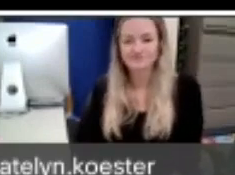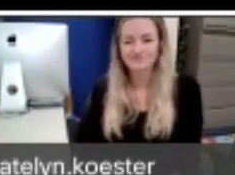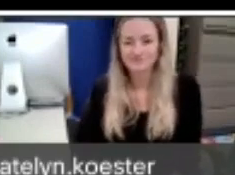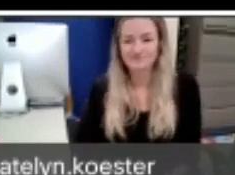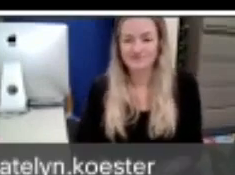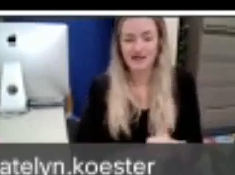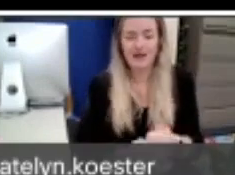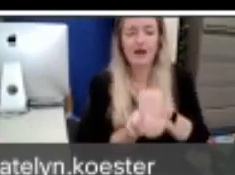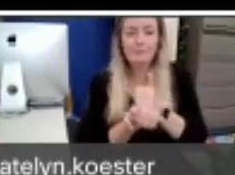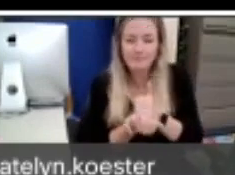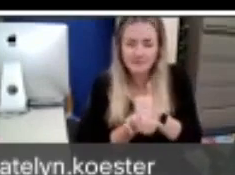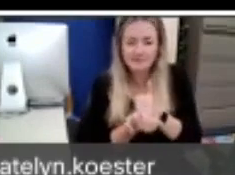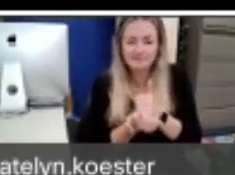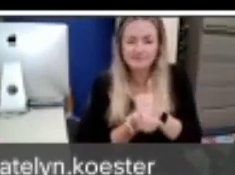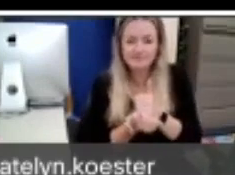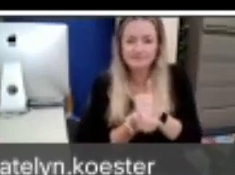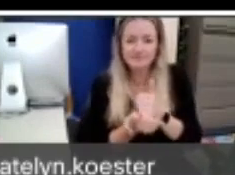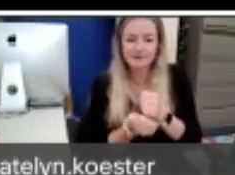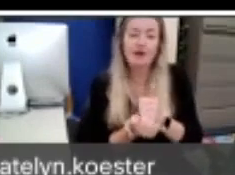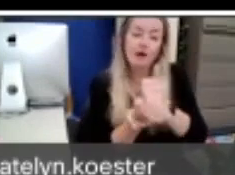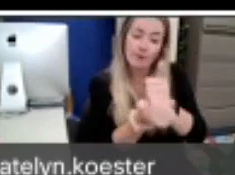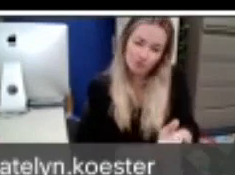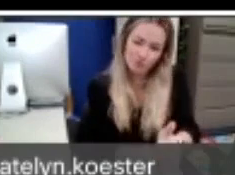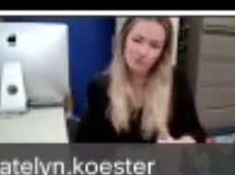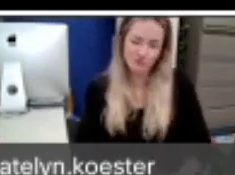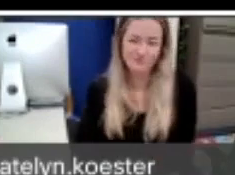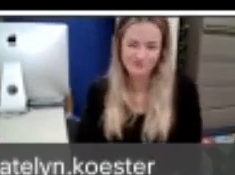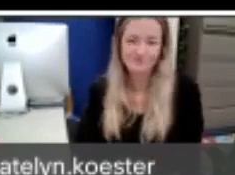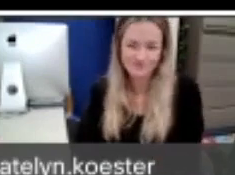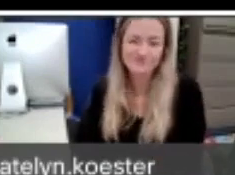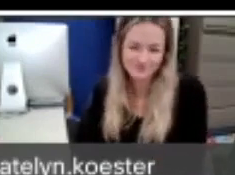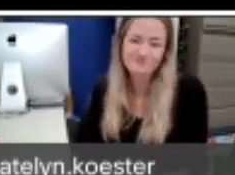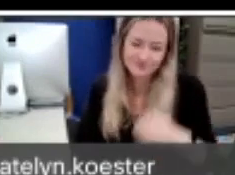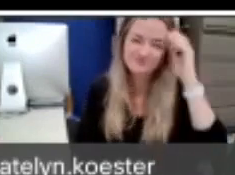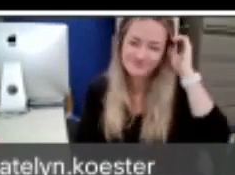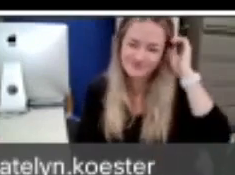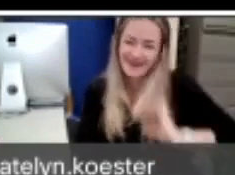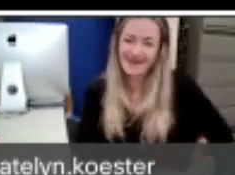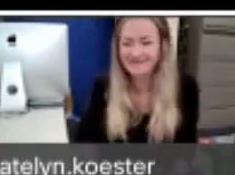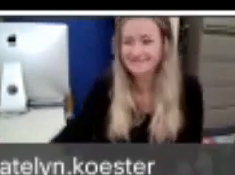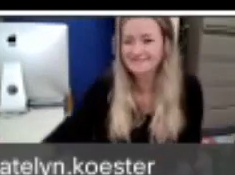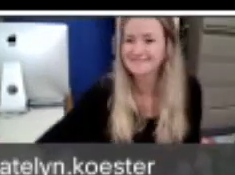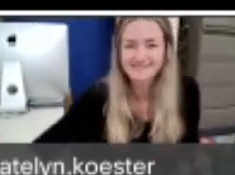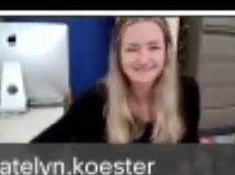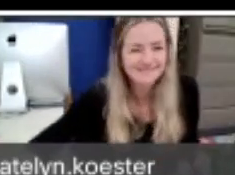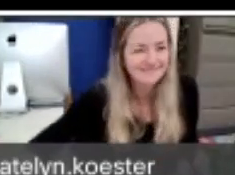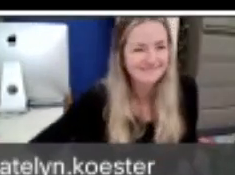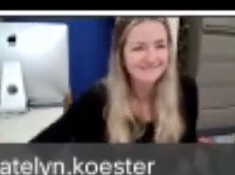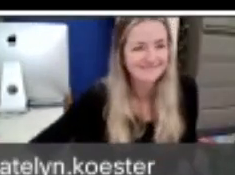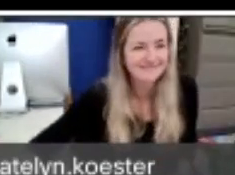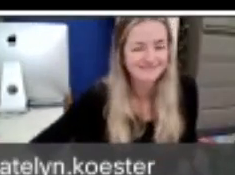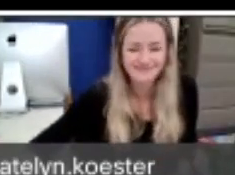someone, then you would like point to or like take it out to that person. So it's either help me or help you. It's directional.